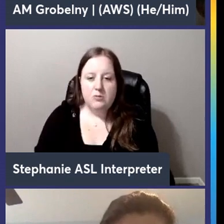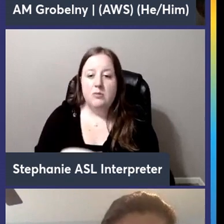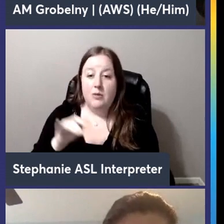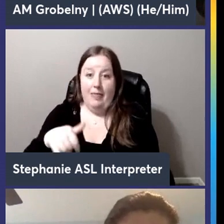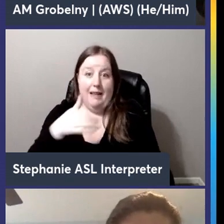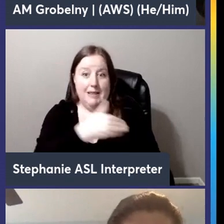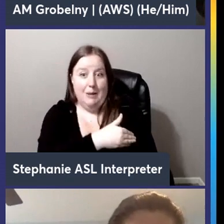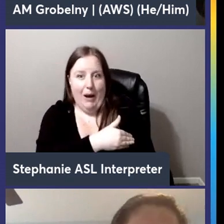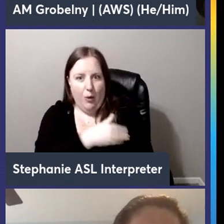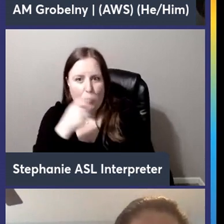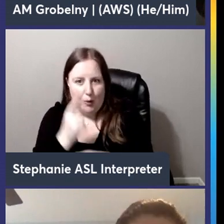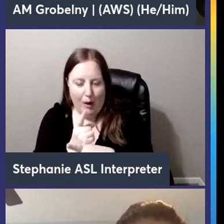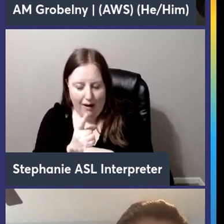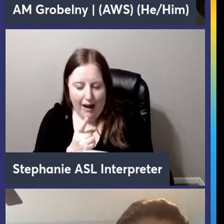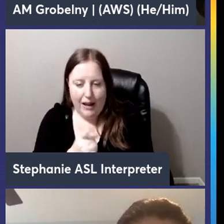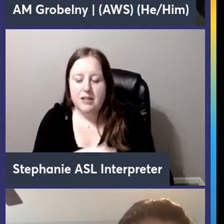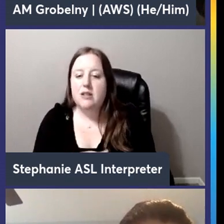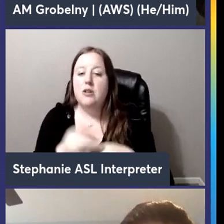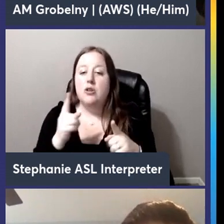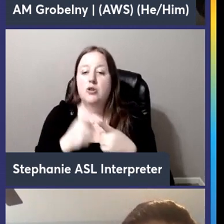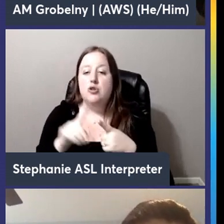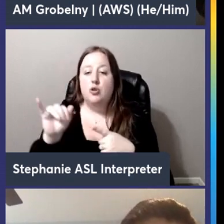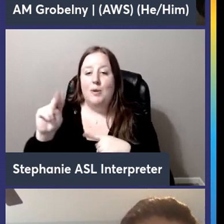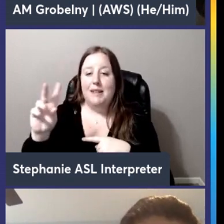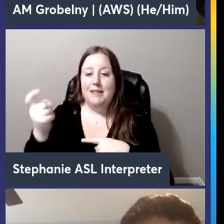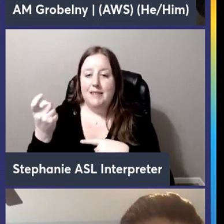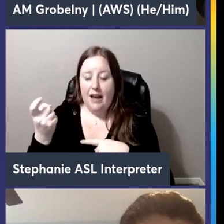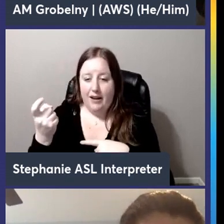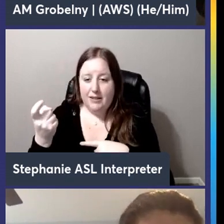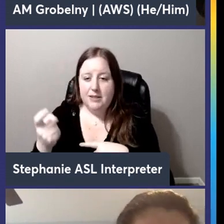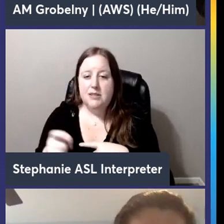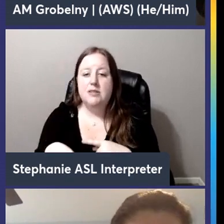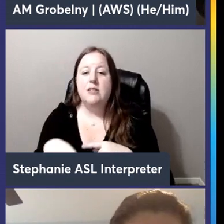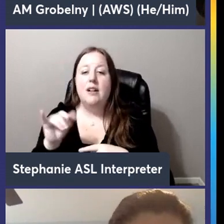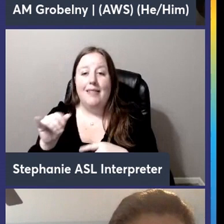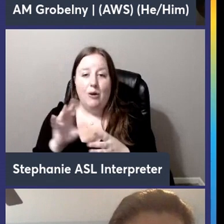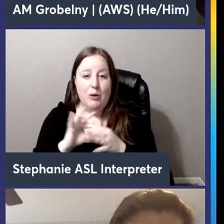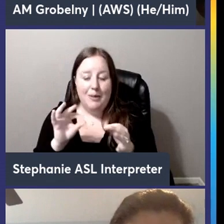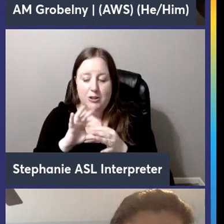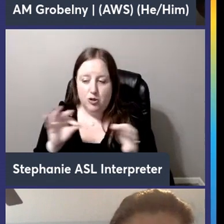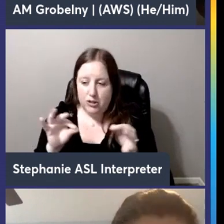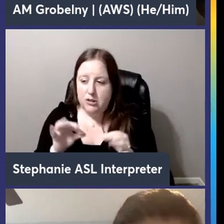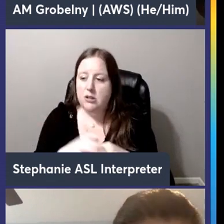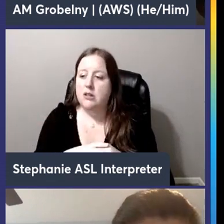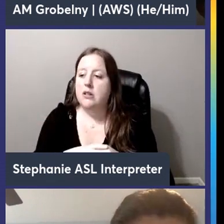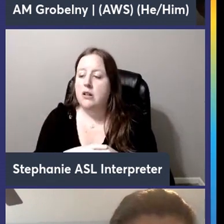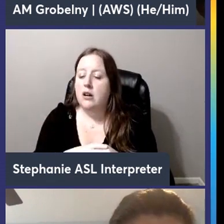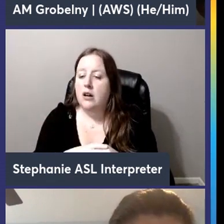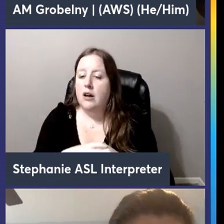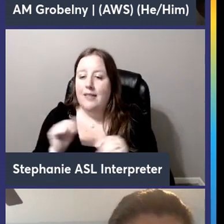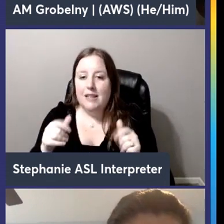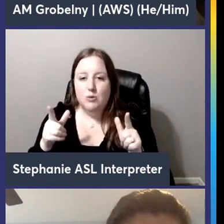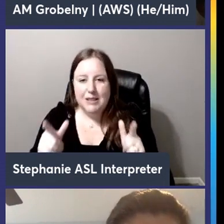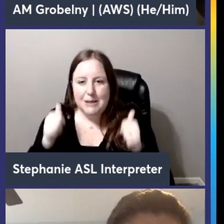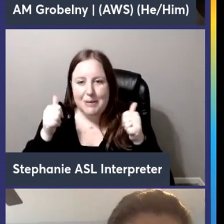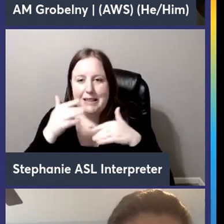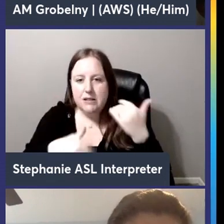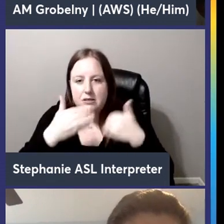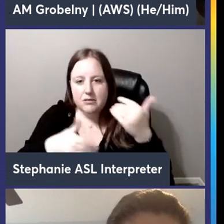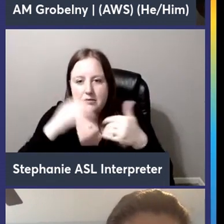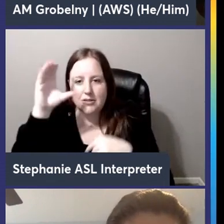comes from, right? I mean, the inverted index, as you rightly mentioned, that's what speeds up the searching.